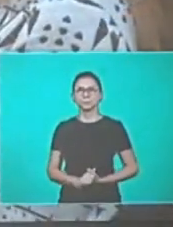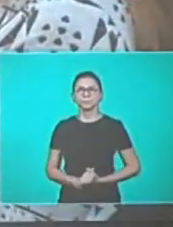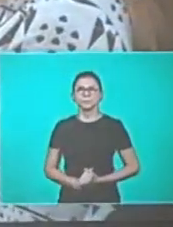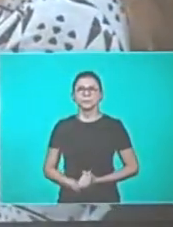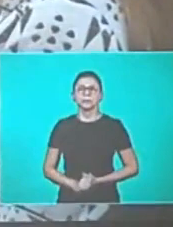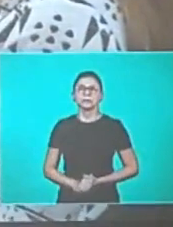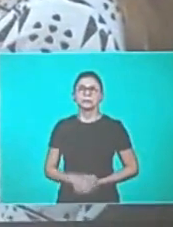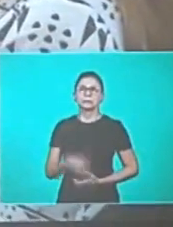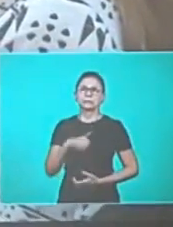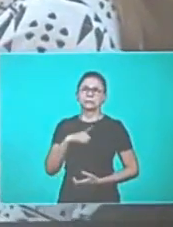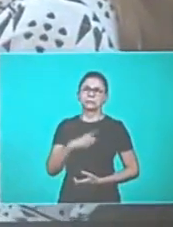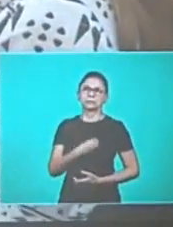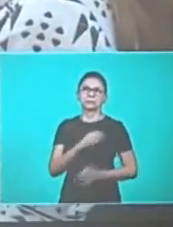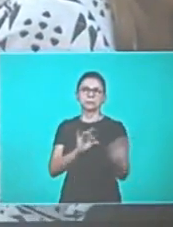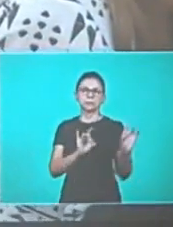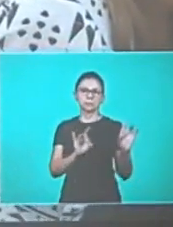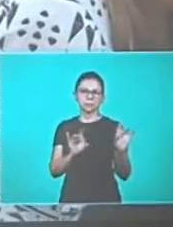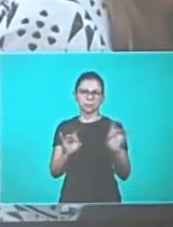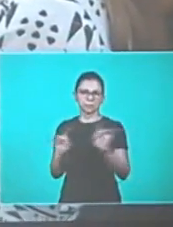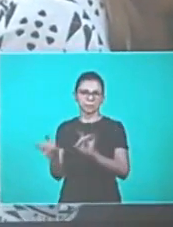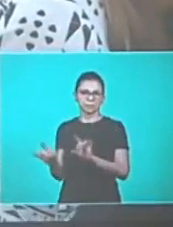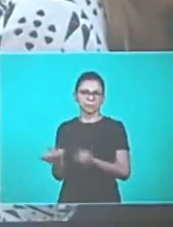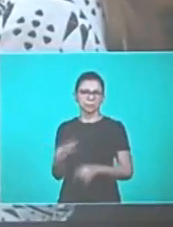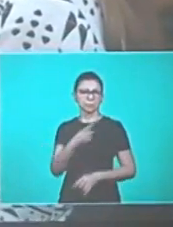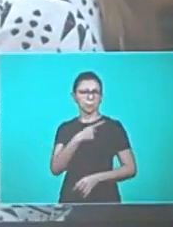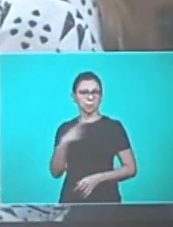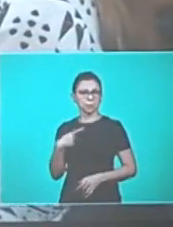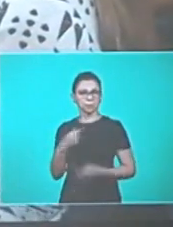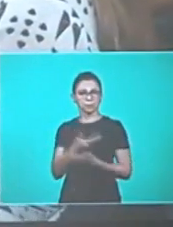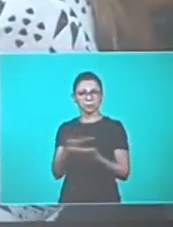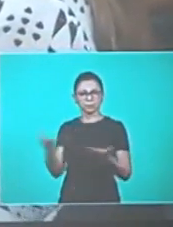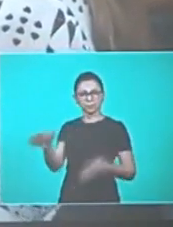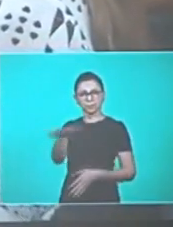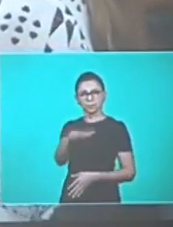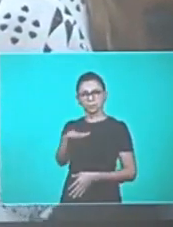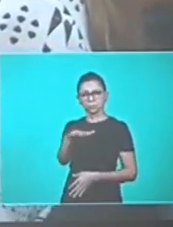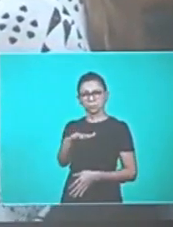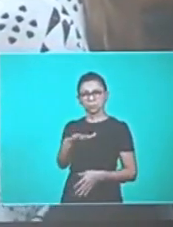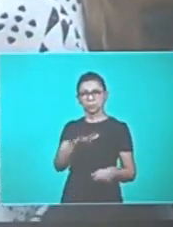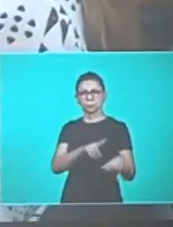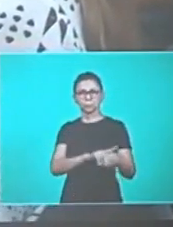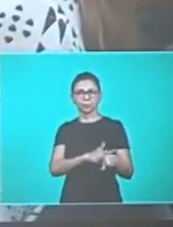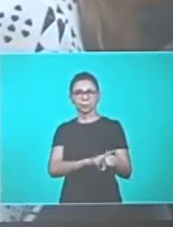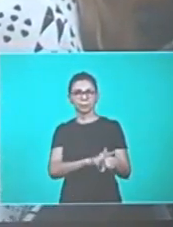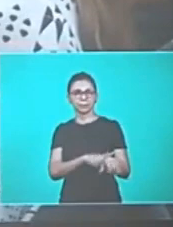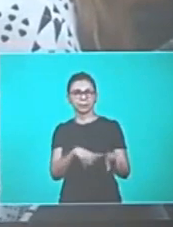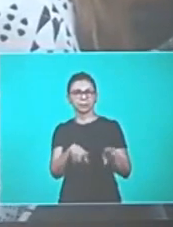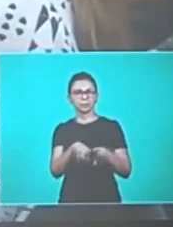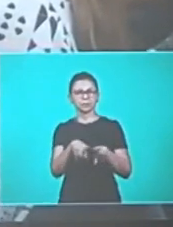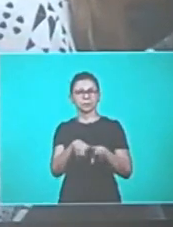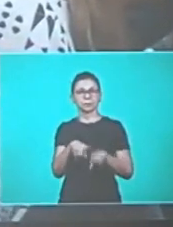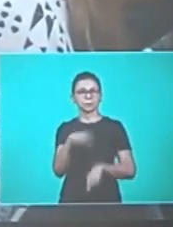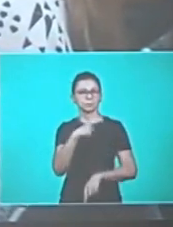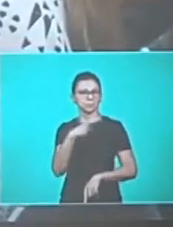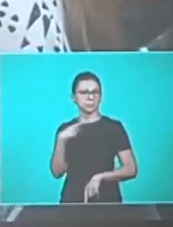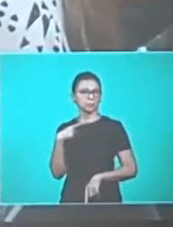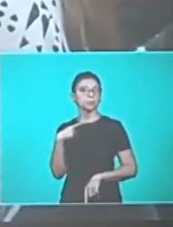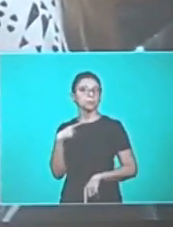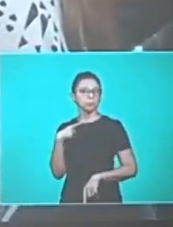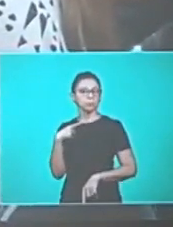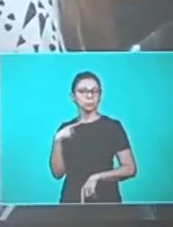Together we have a special participation of some pastors from their region, and